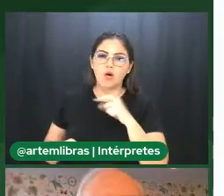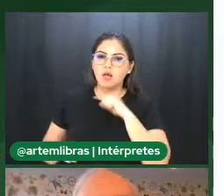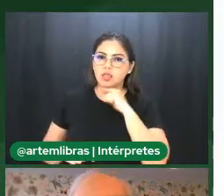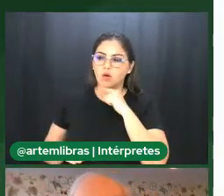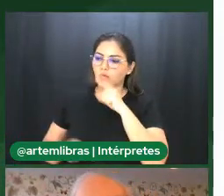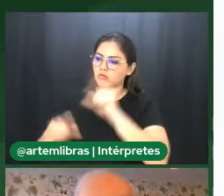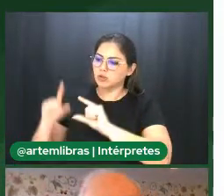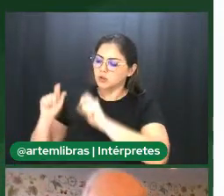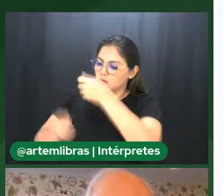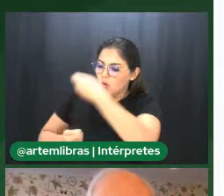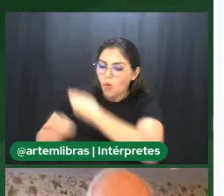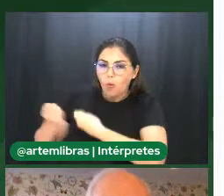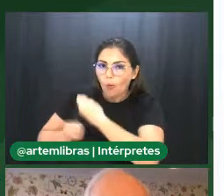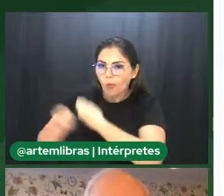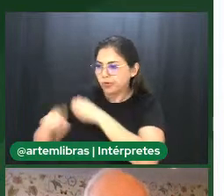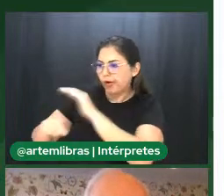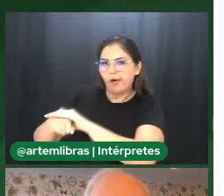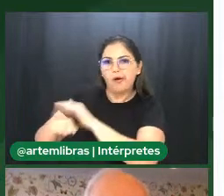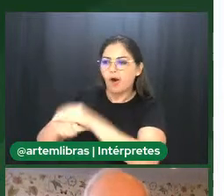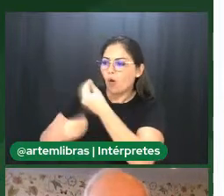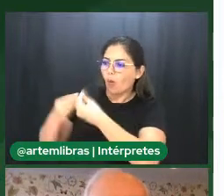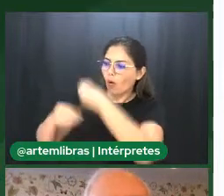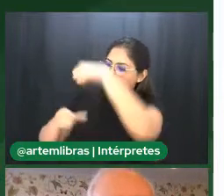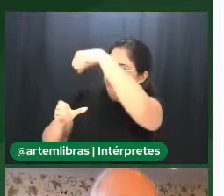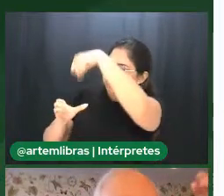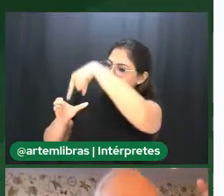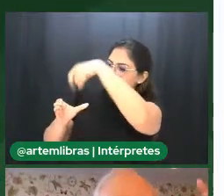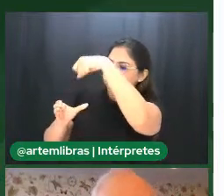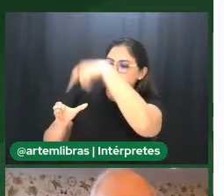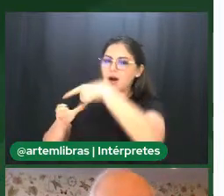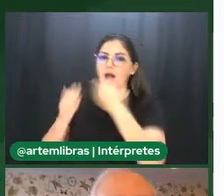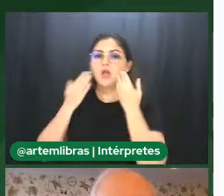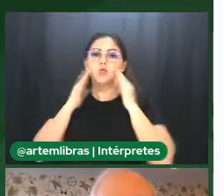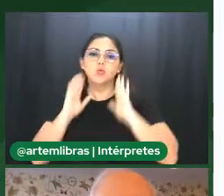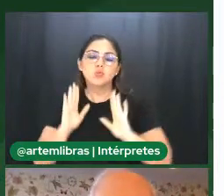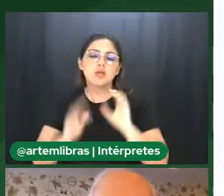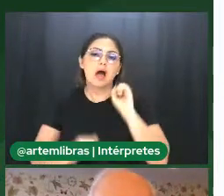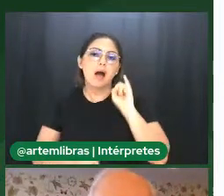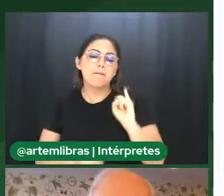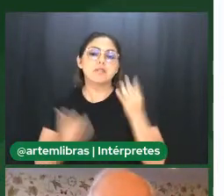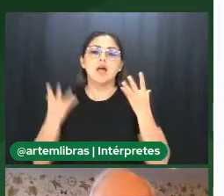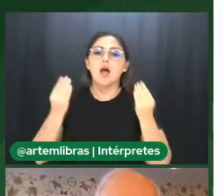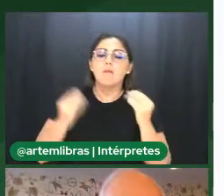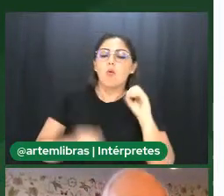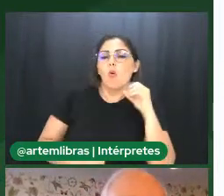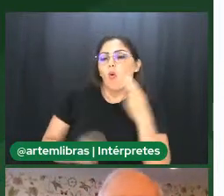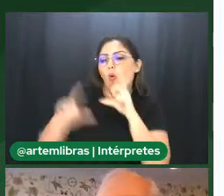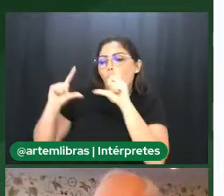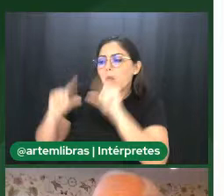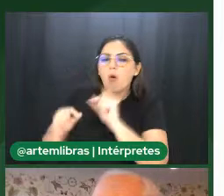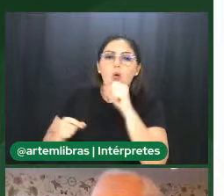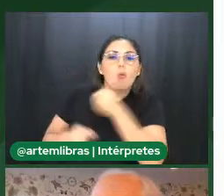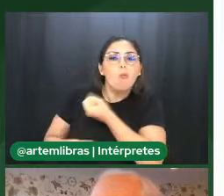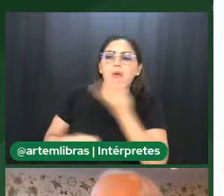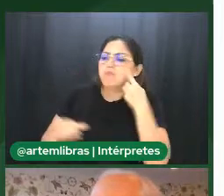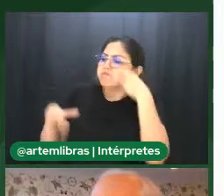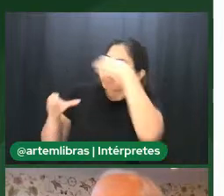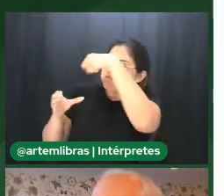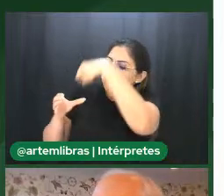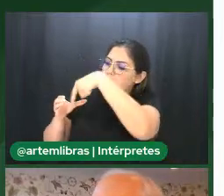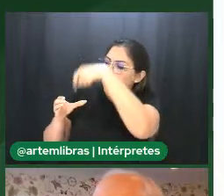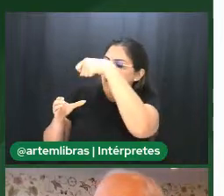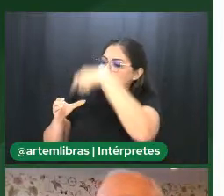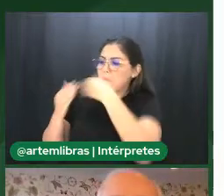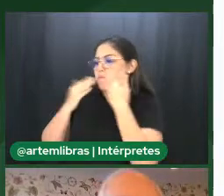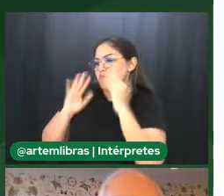them, or they would get too little morphine, which would mean they would still be in pain. And so to handle one of